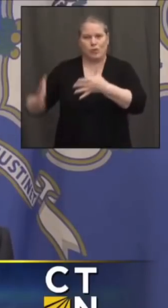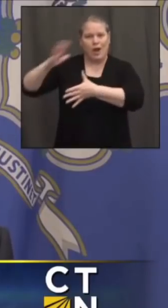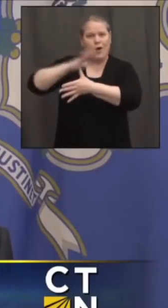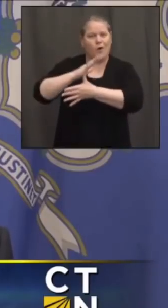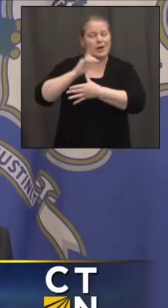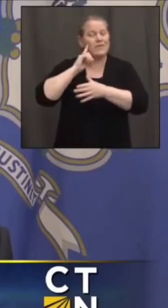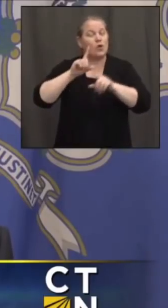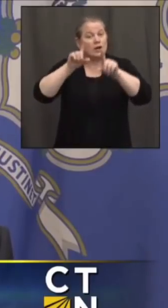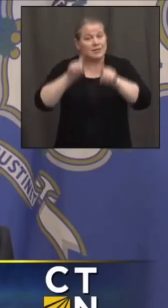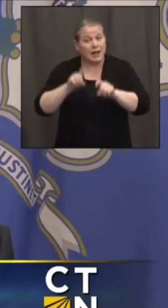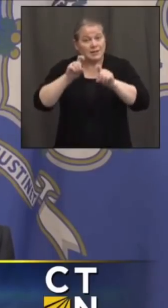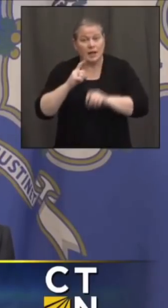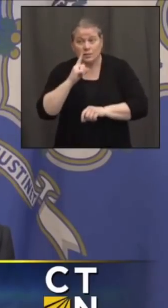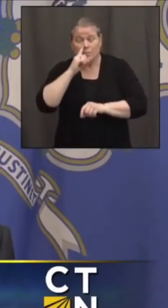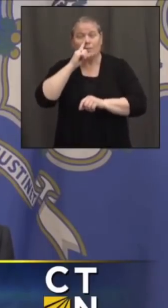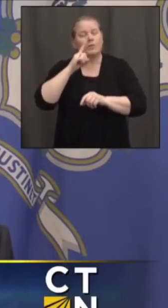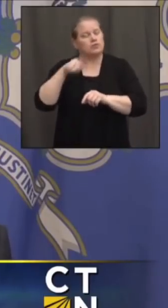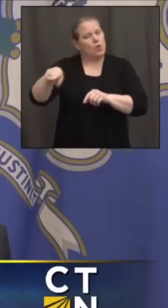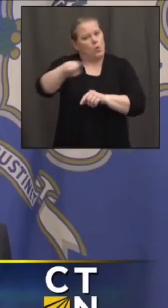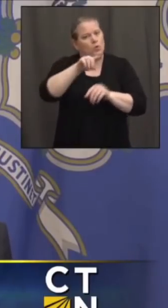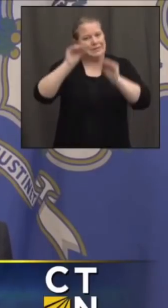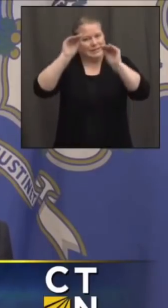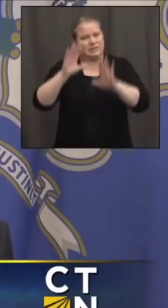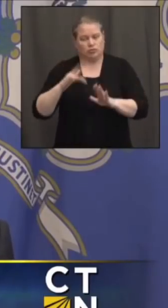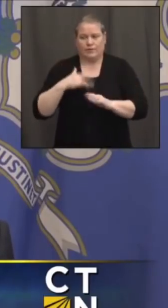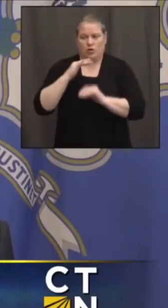know that they can get back into that classroom safely.